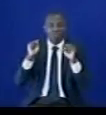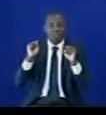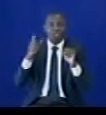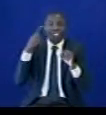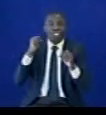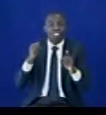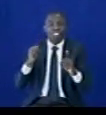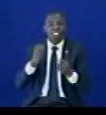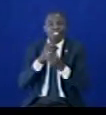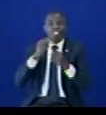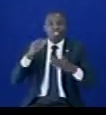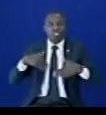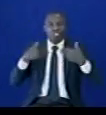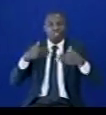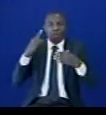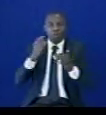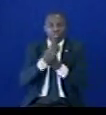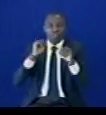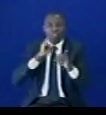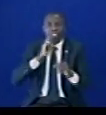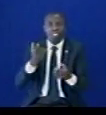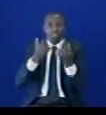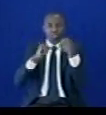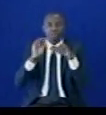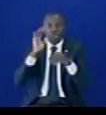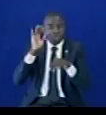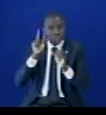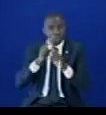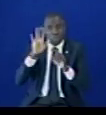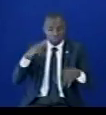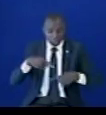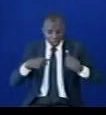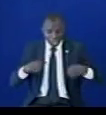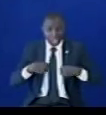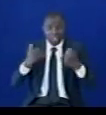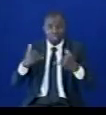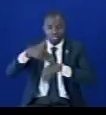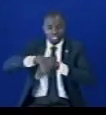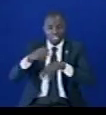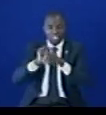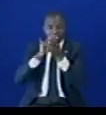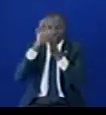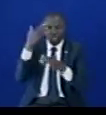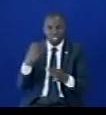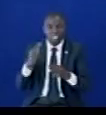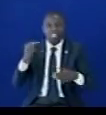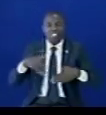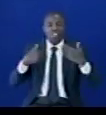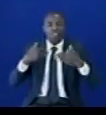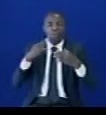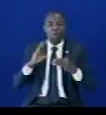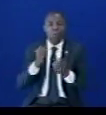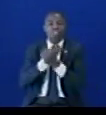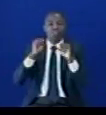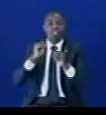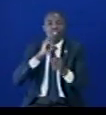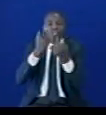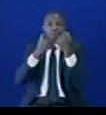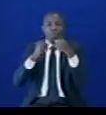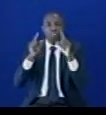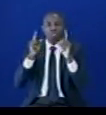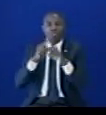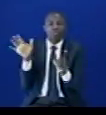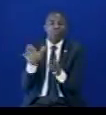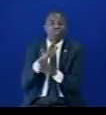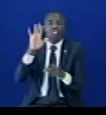joy of salvation is coming to your heart tonight. The joy of salvation will fill your heart